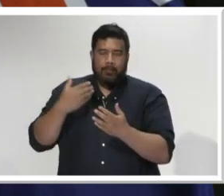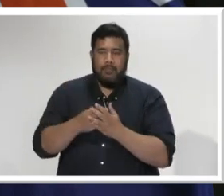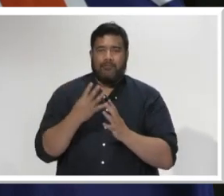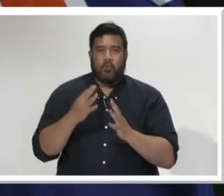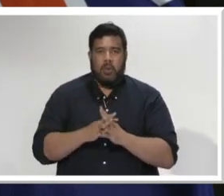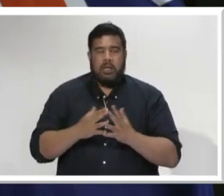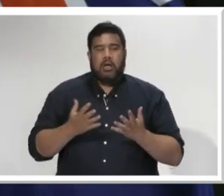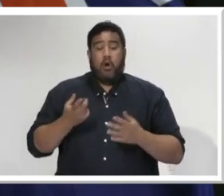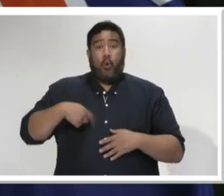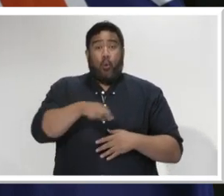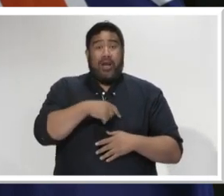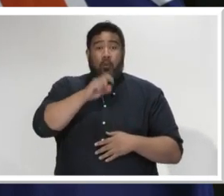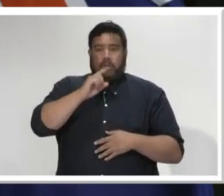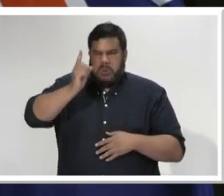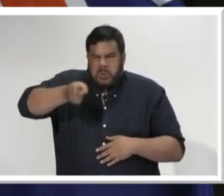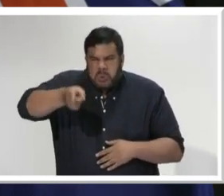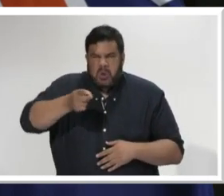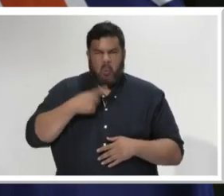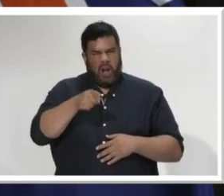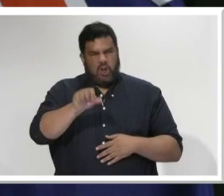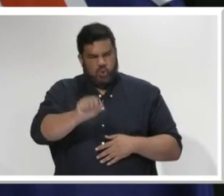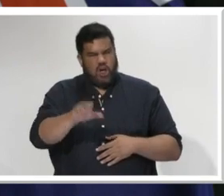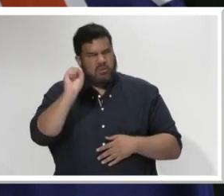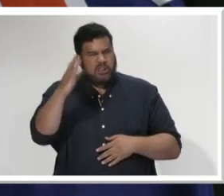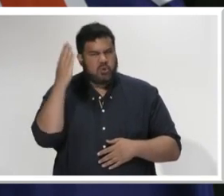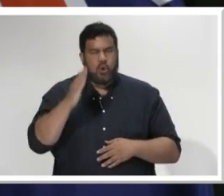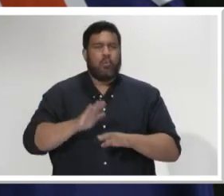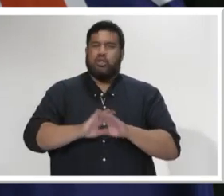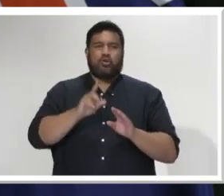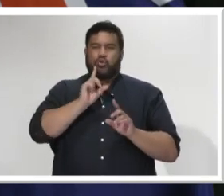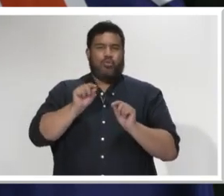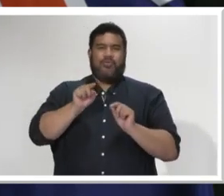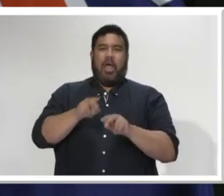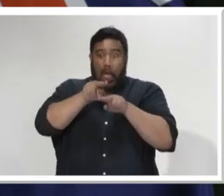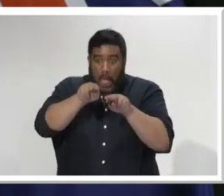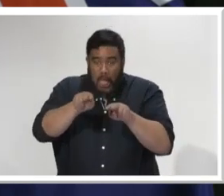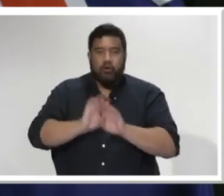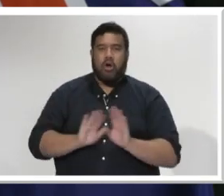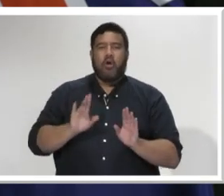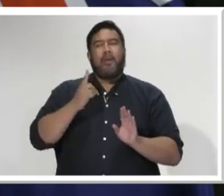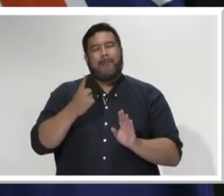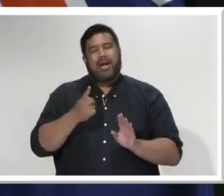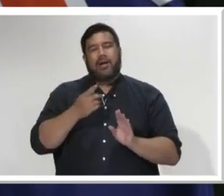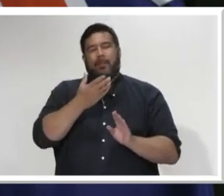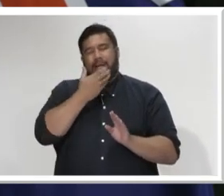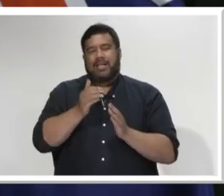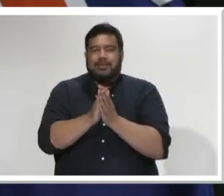to the reason that a child is in school, but we are asking that if parents are able to, that they keep their kids home. Yep.